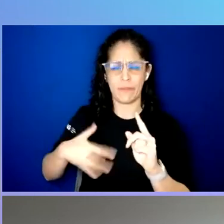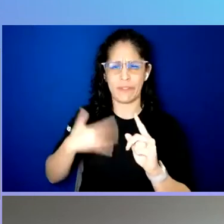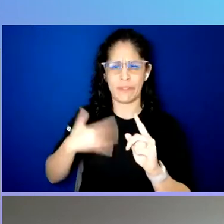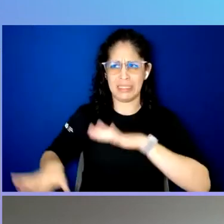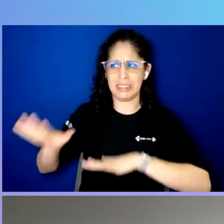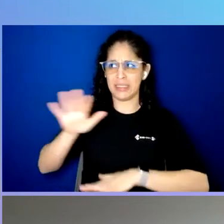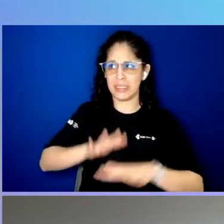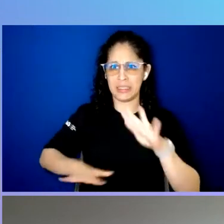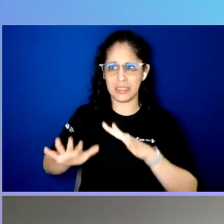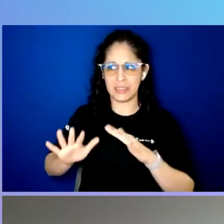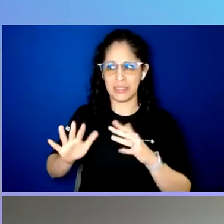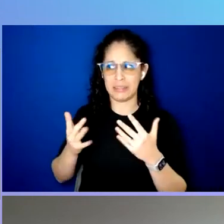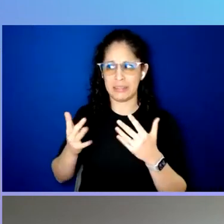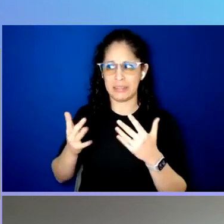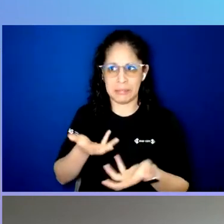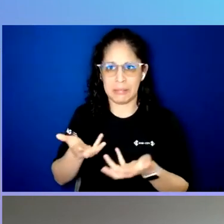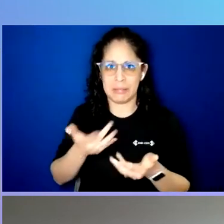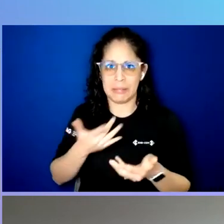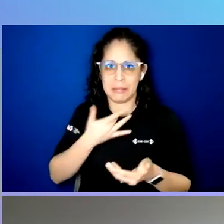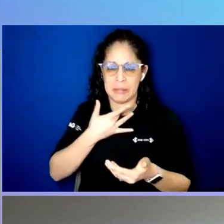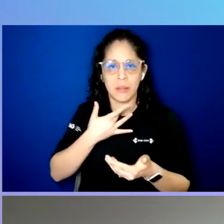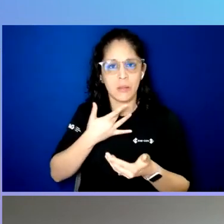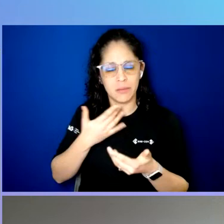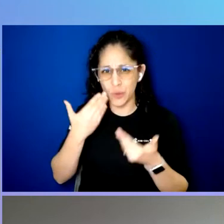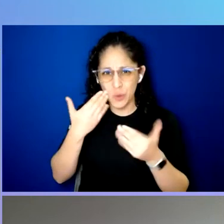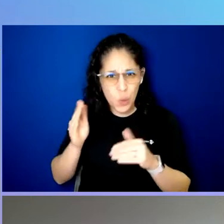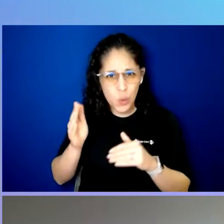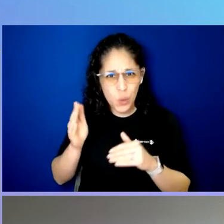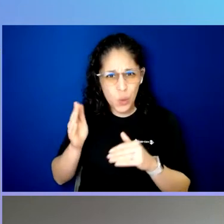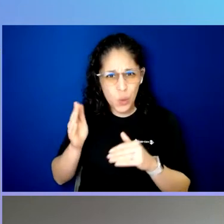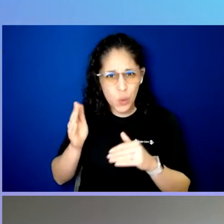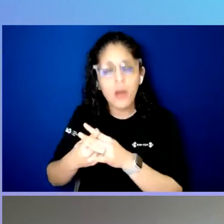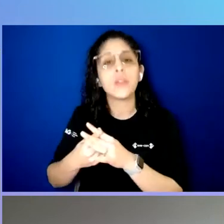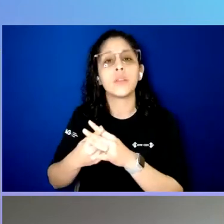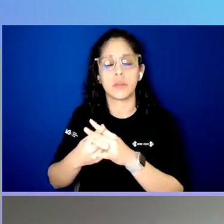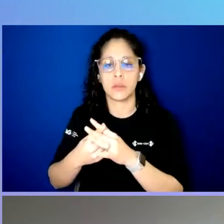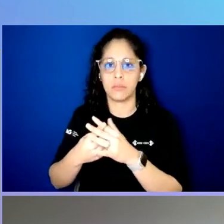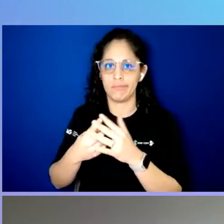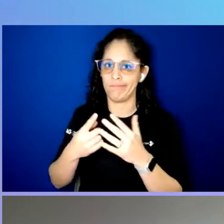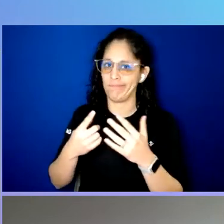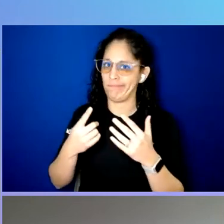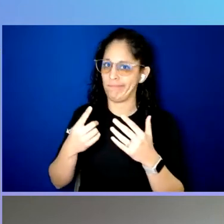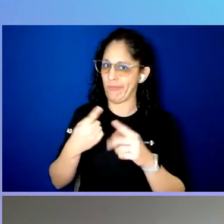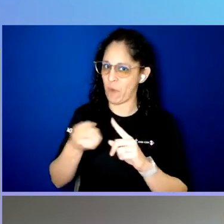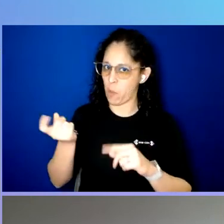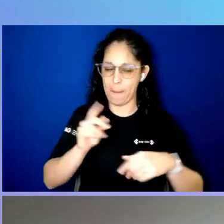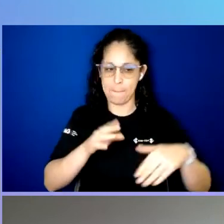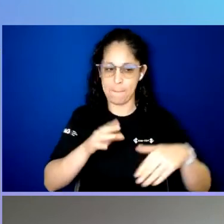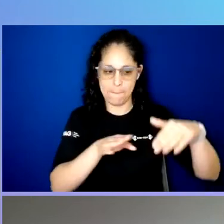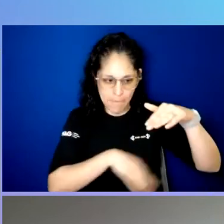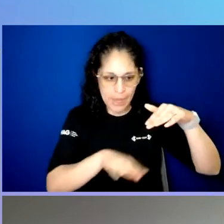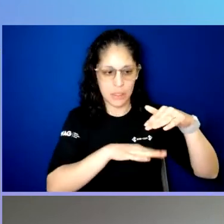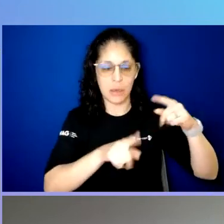basic elements. Start from making your elementary components accessible and build up from there.